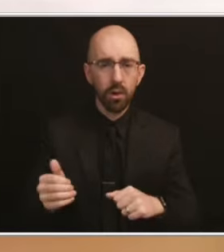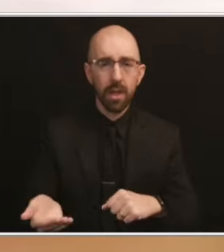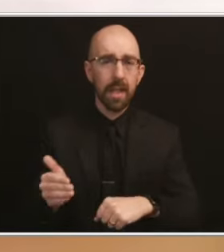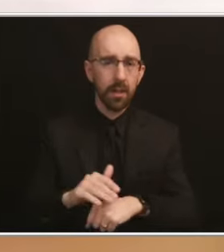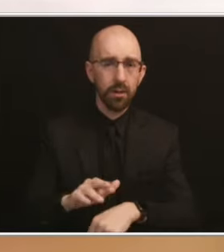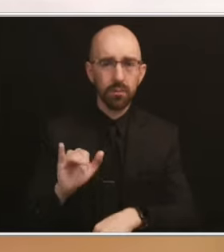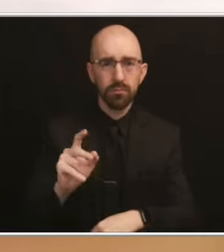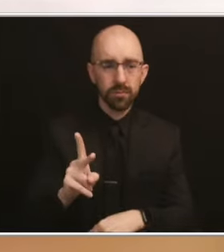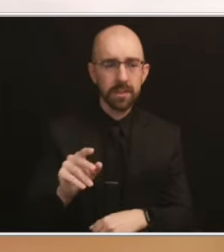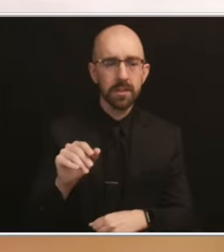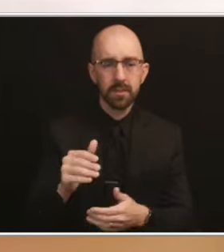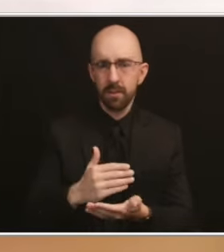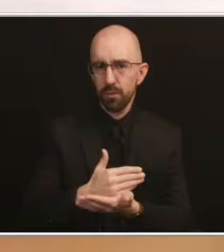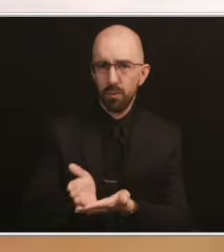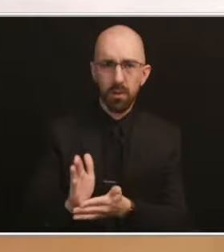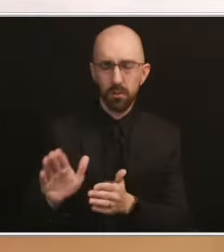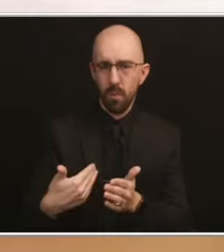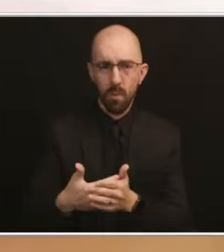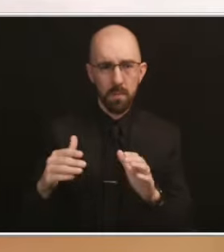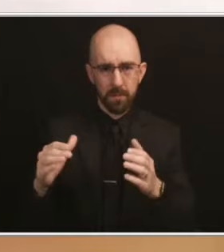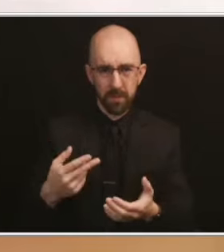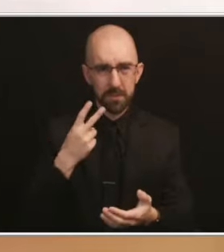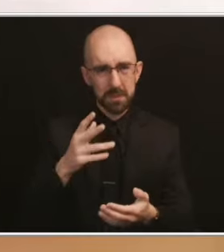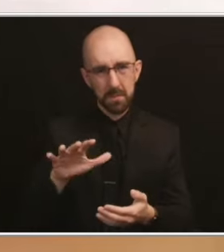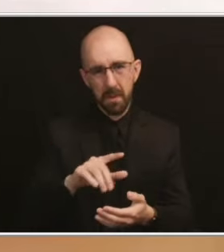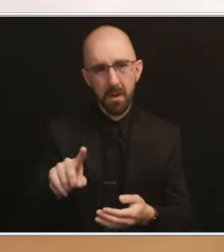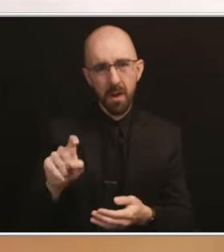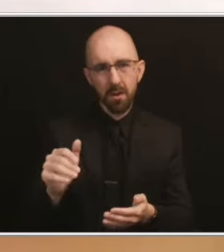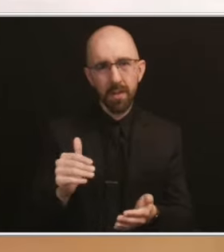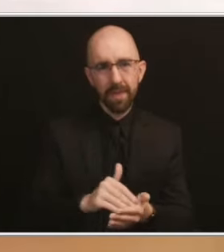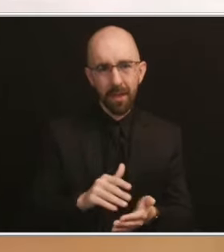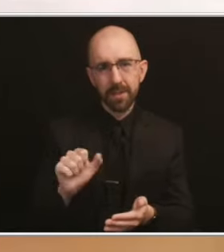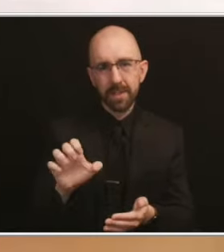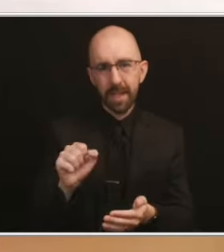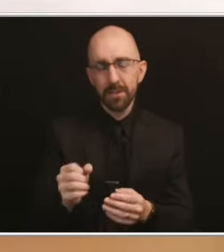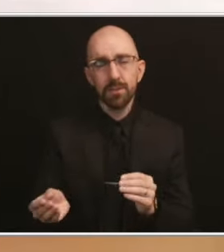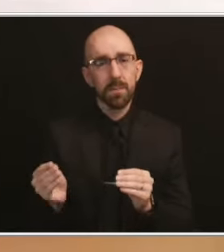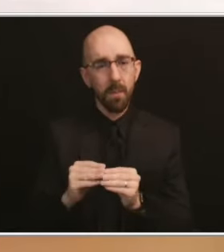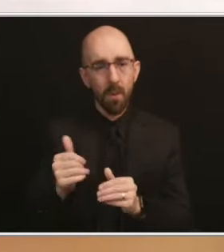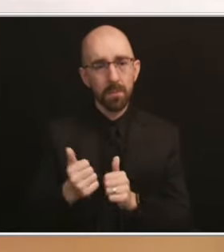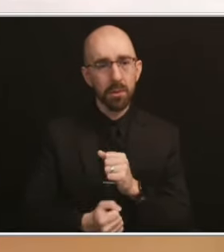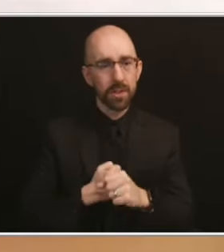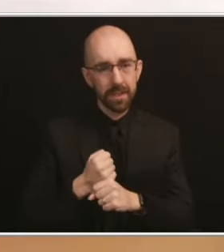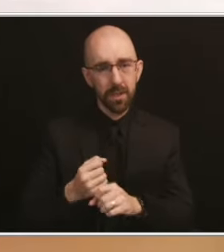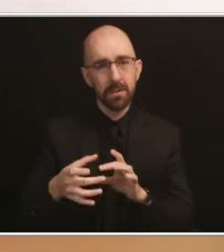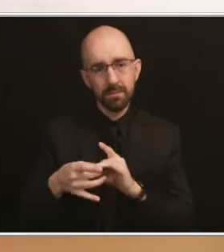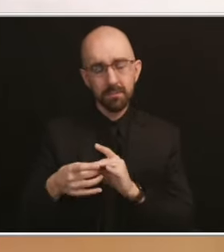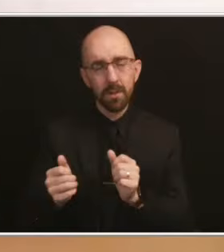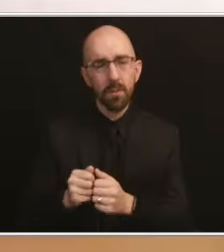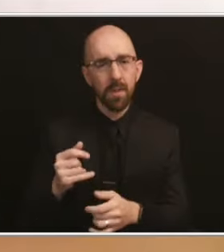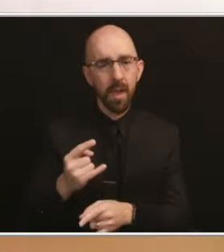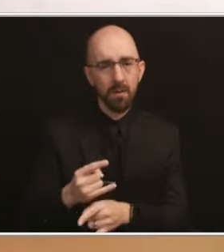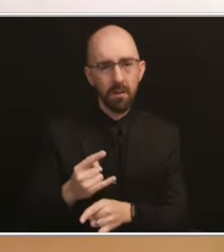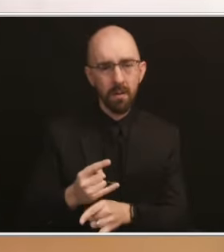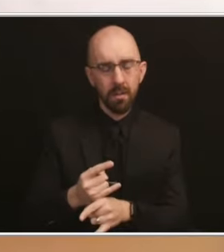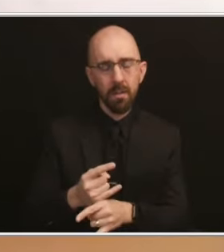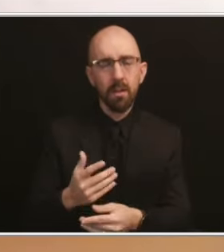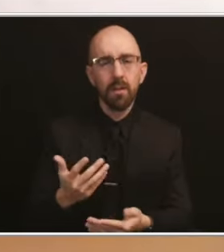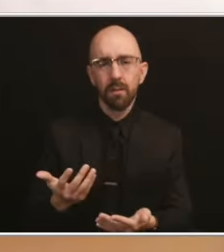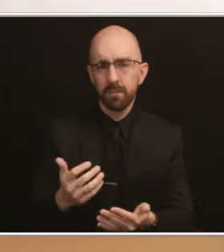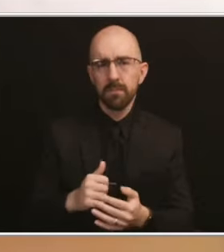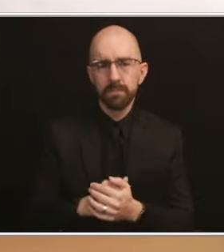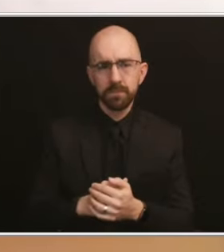risk across the whole population. We see about 100,000 cases or more a year associated with alcohol